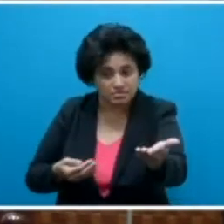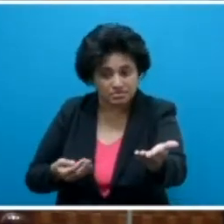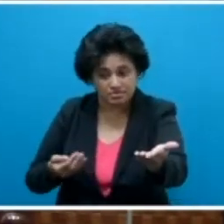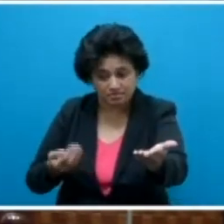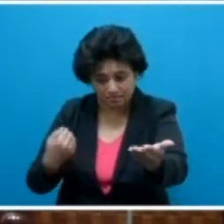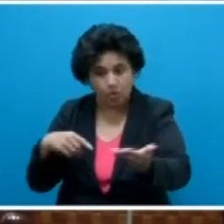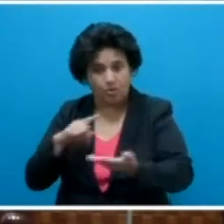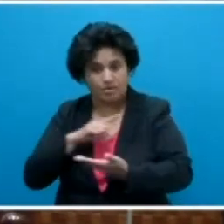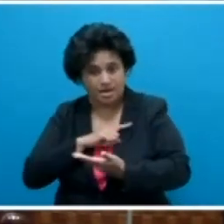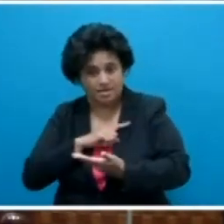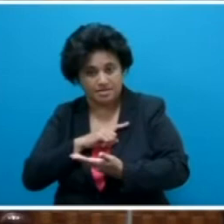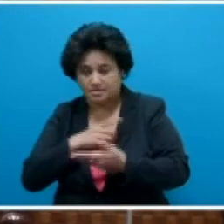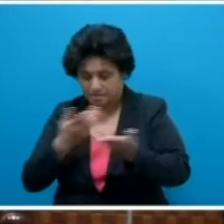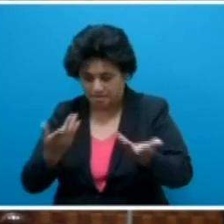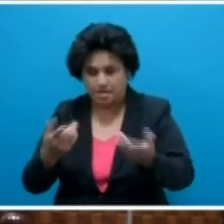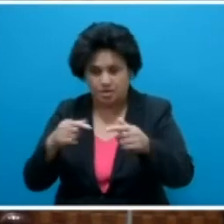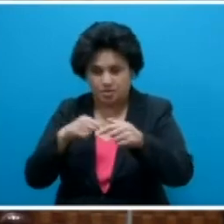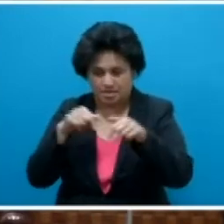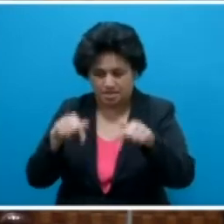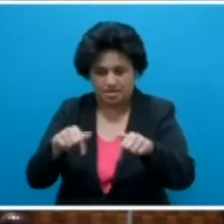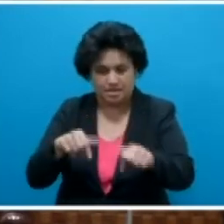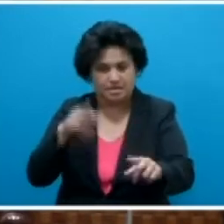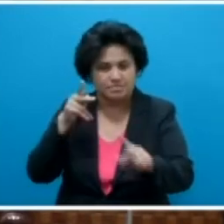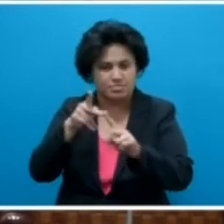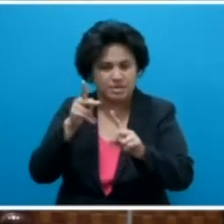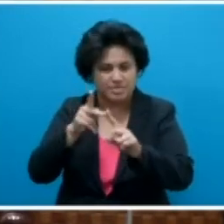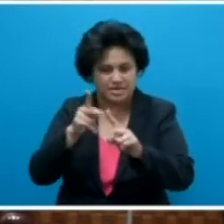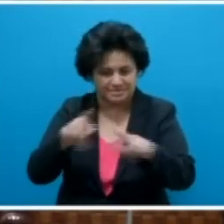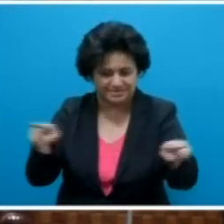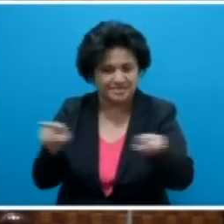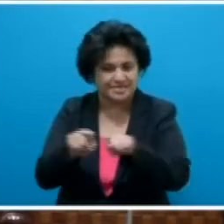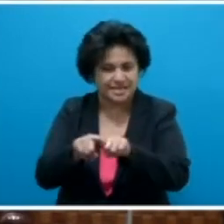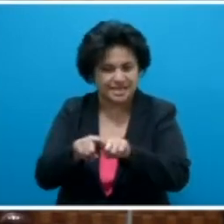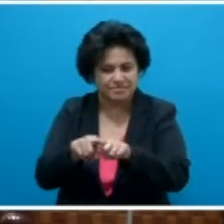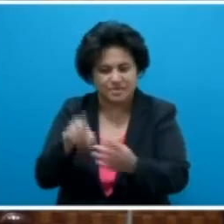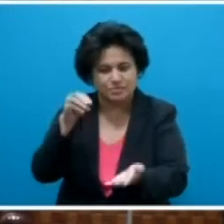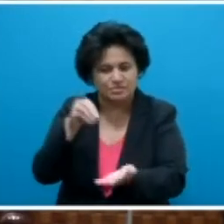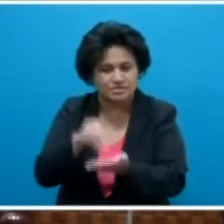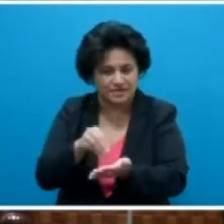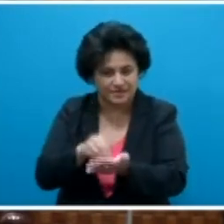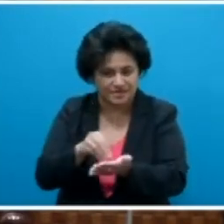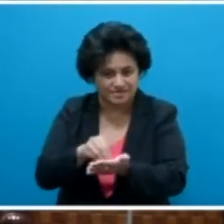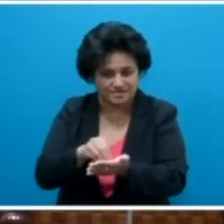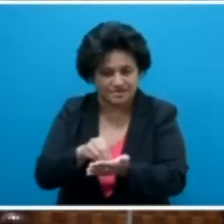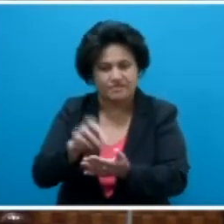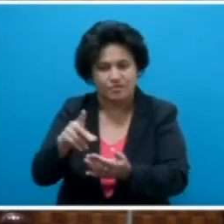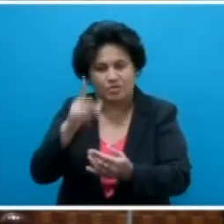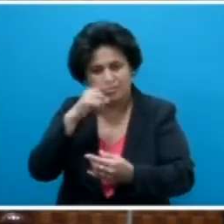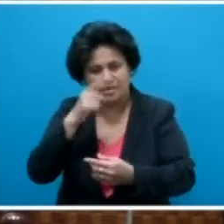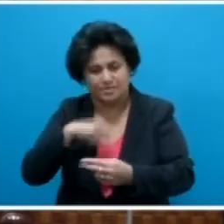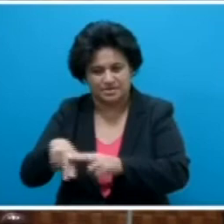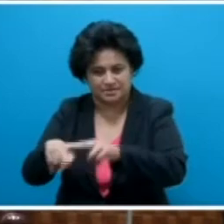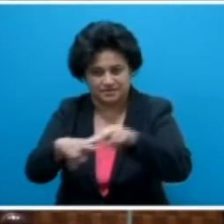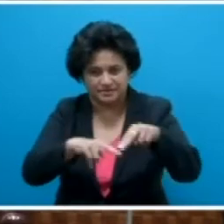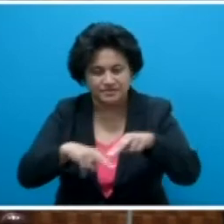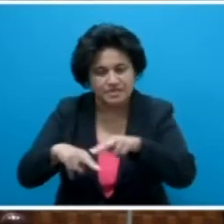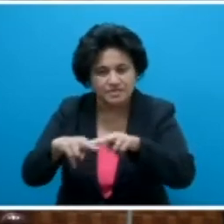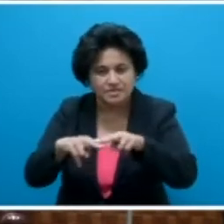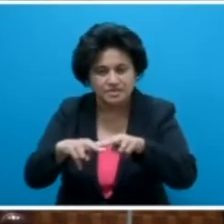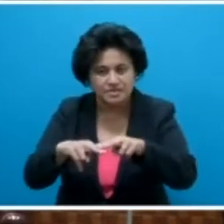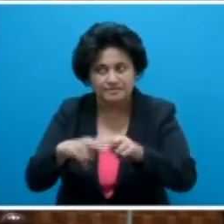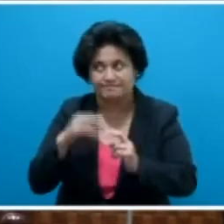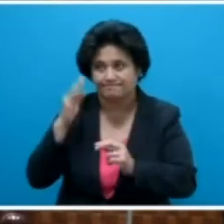and progress the well-being of every Fijian without exception. His reassuring